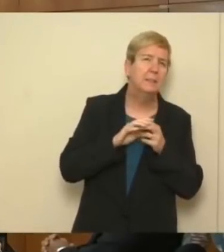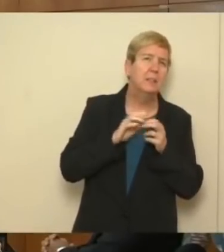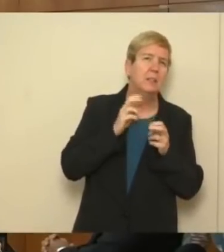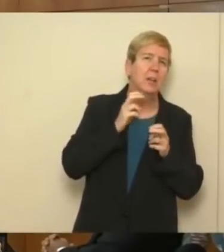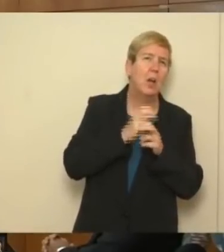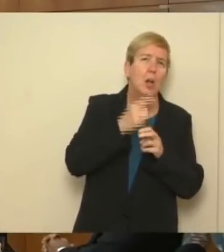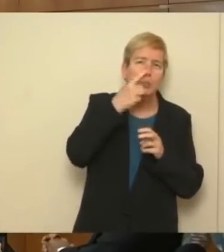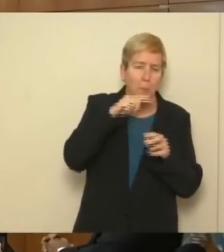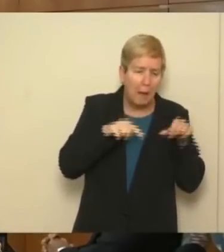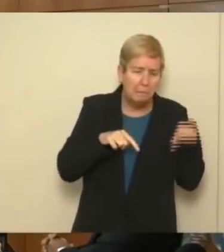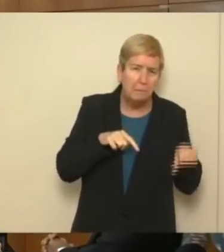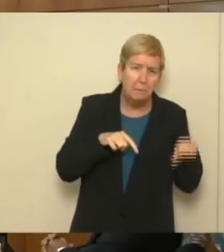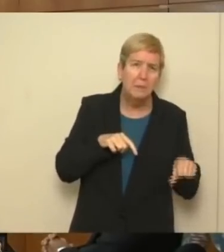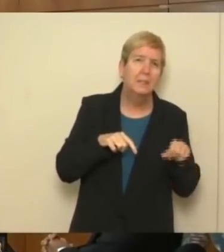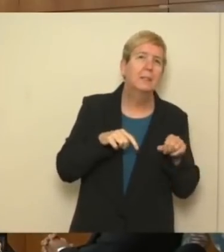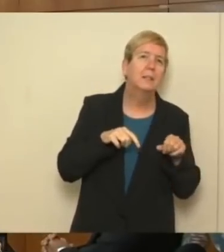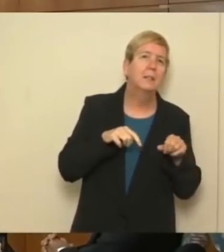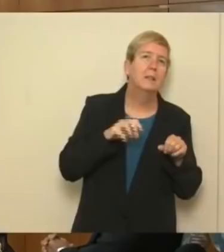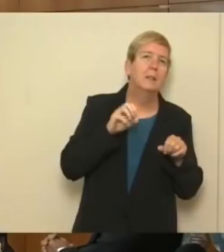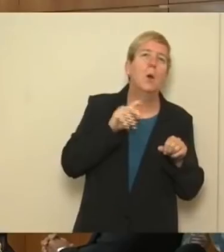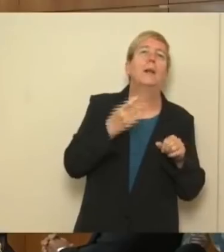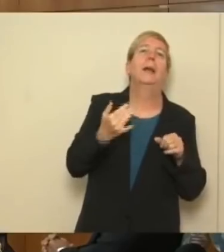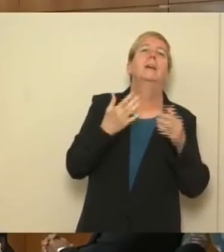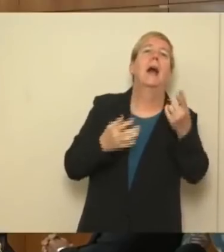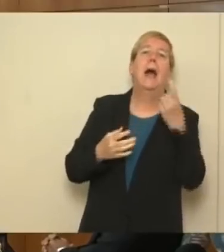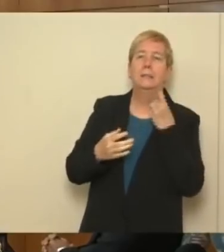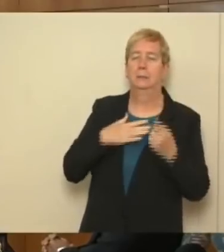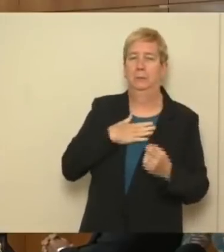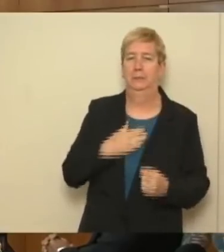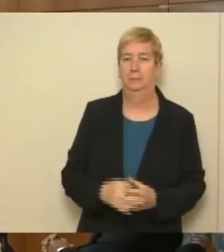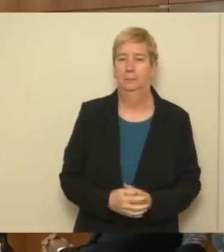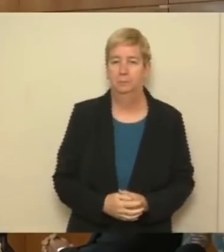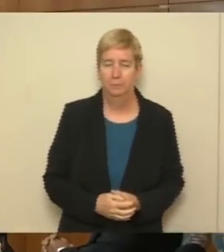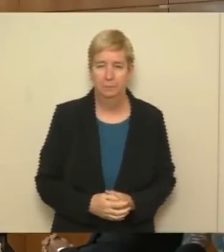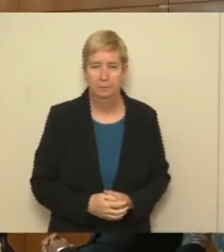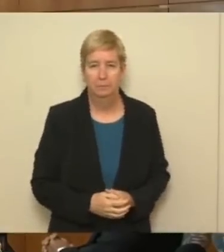background, and you can go ahead and ask your question.